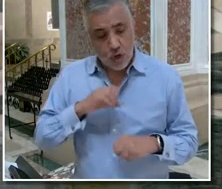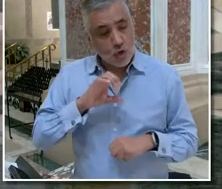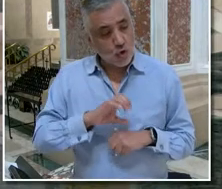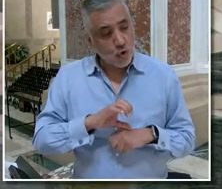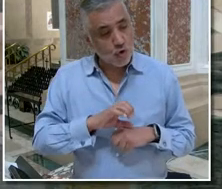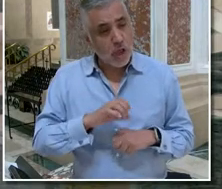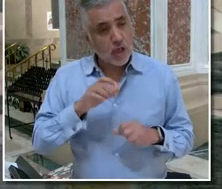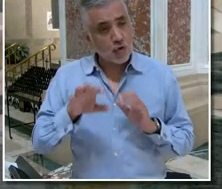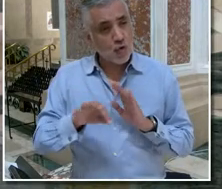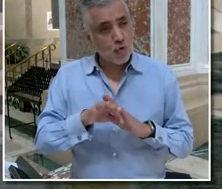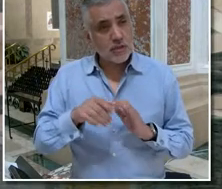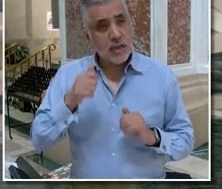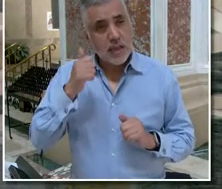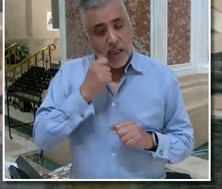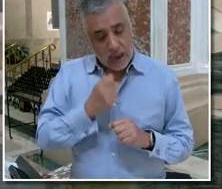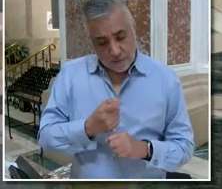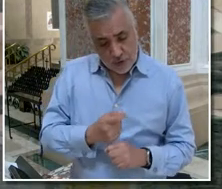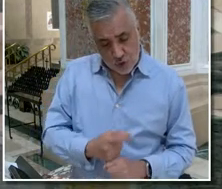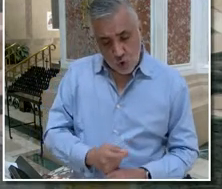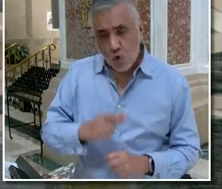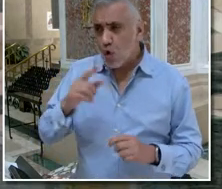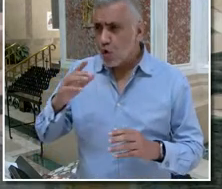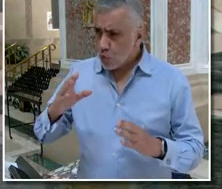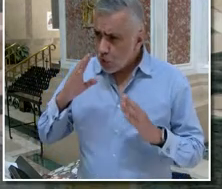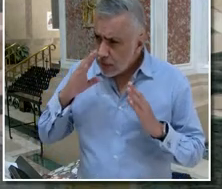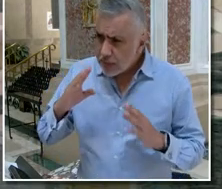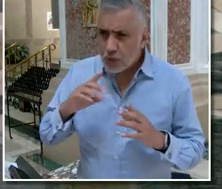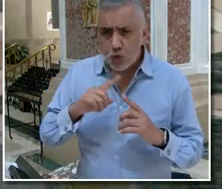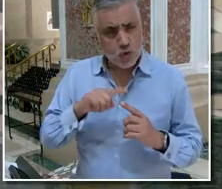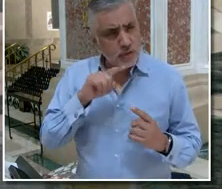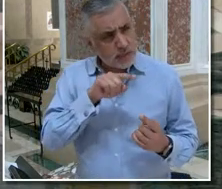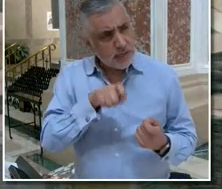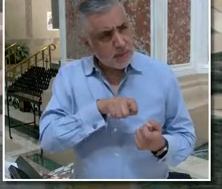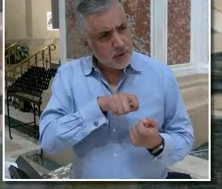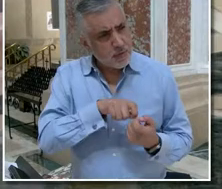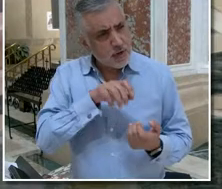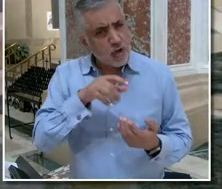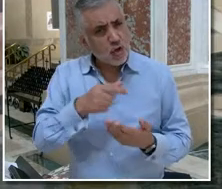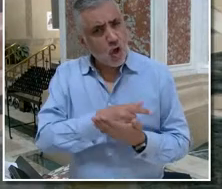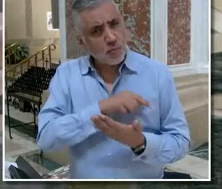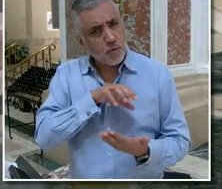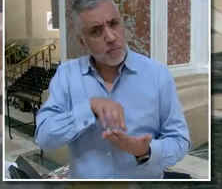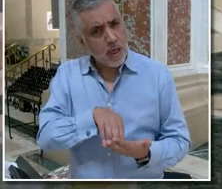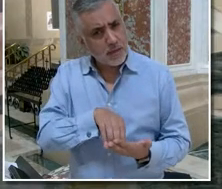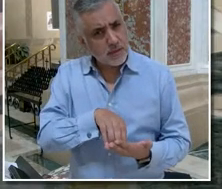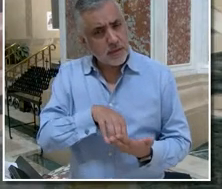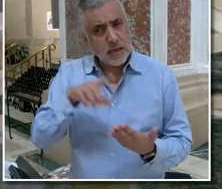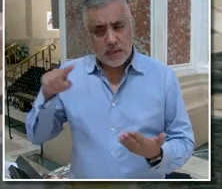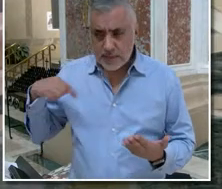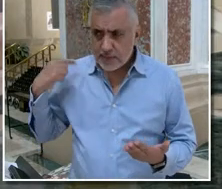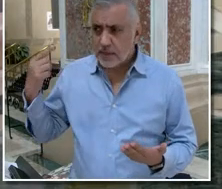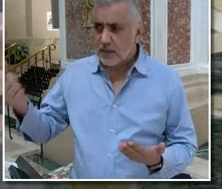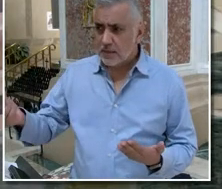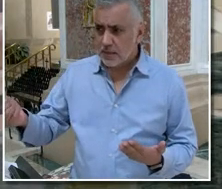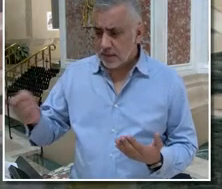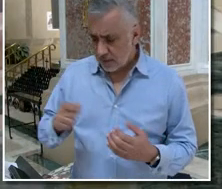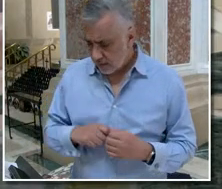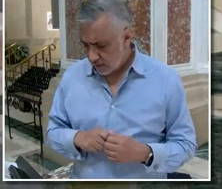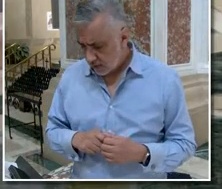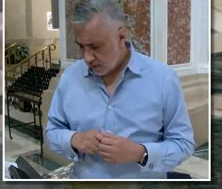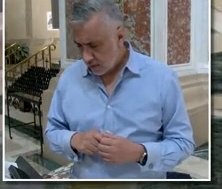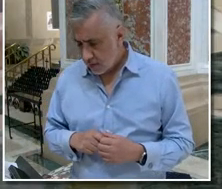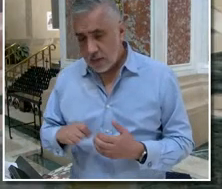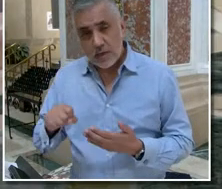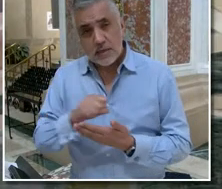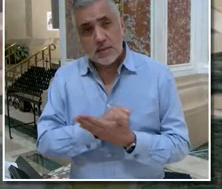each year to listen to this particular gospel passage since then.